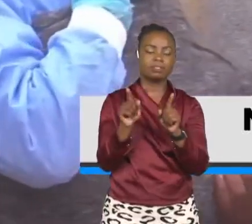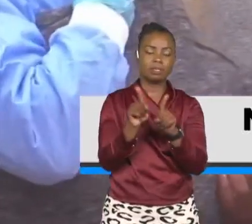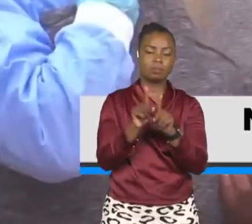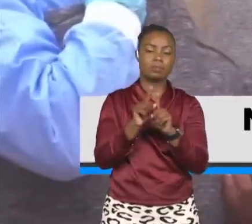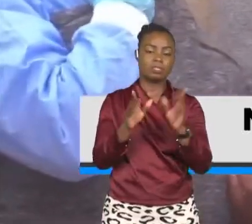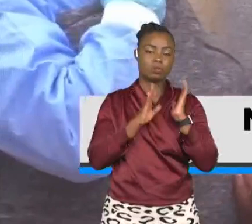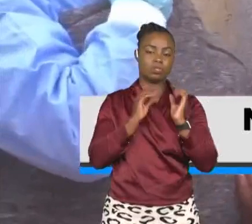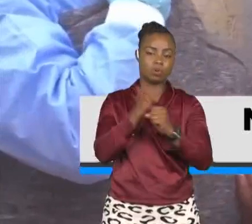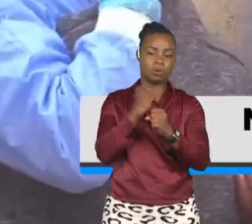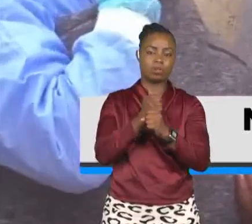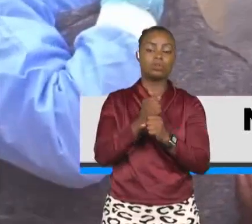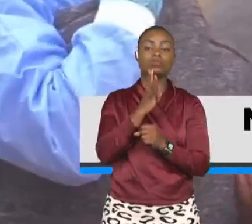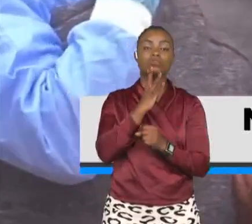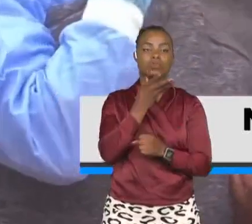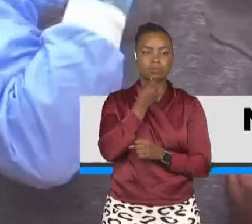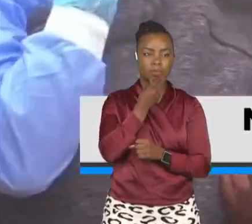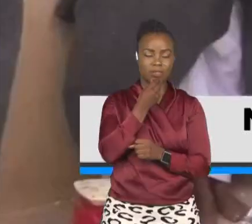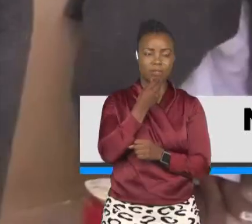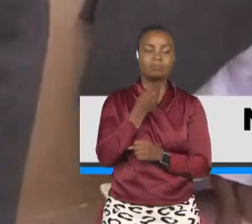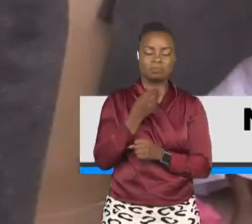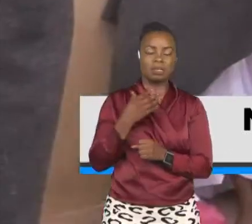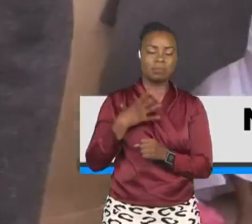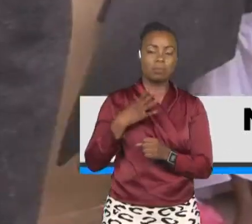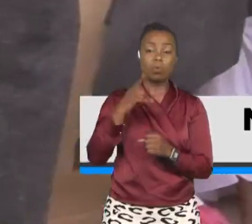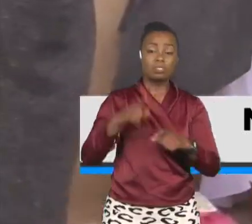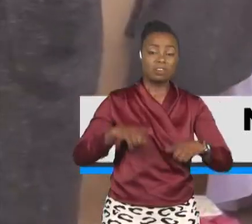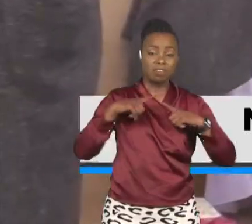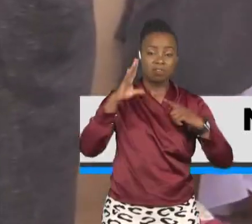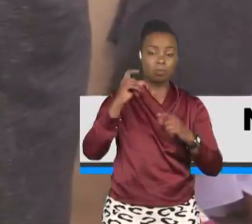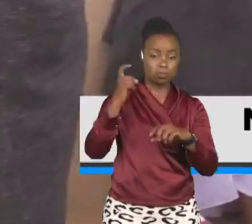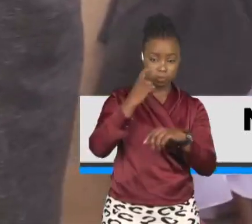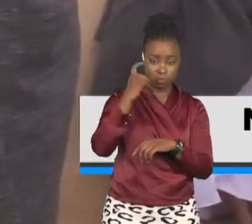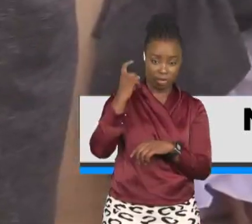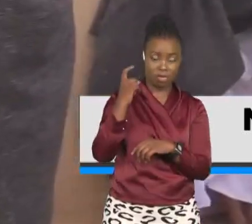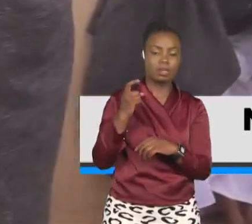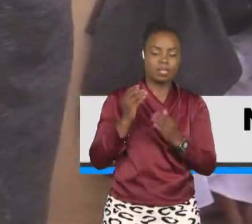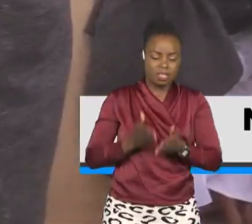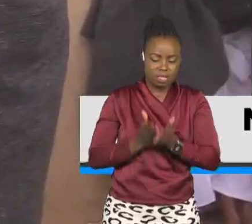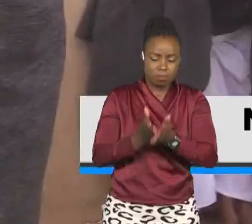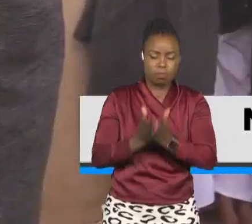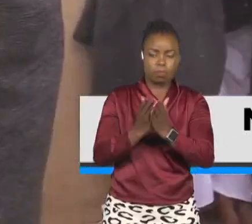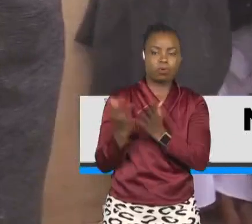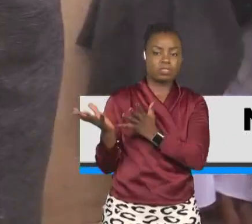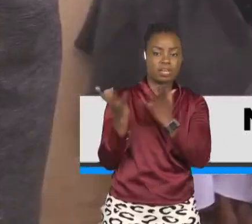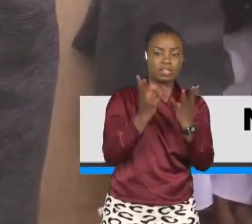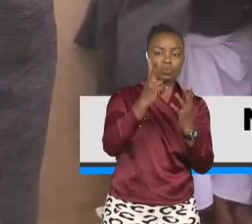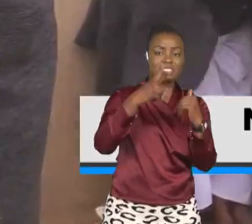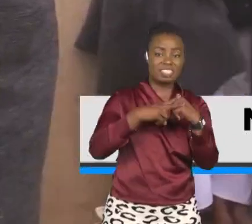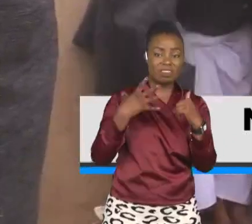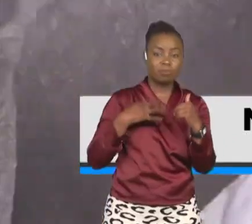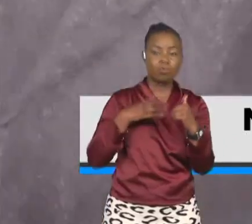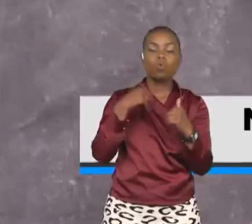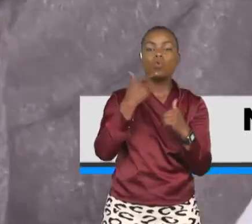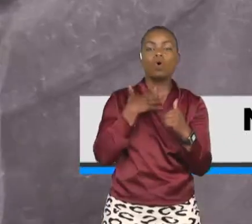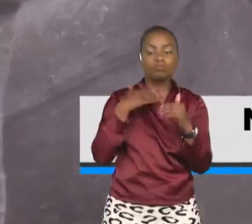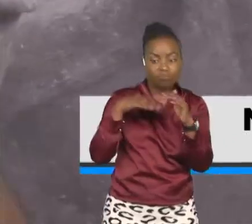spokesman. Dabashi told Reuters that according to a survivor from Sudan, the boat was carrying about 27 illegal migrants who set off the